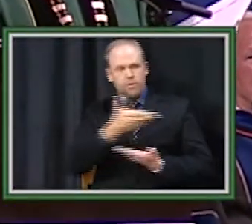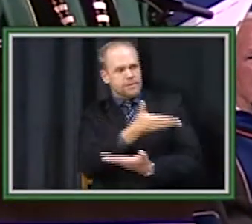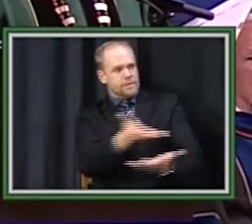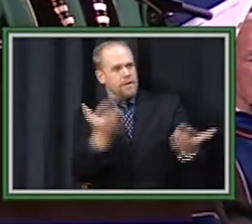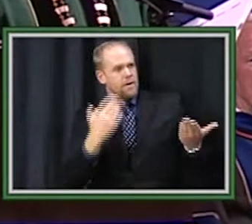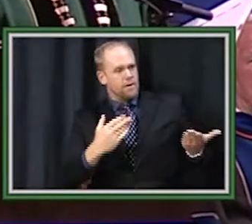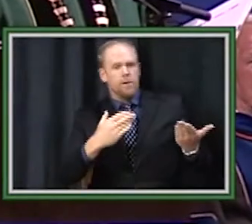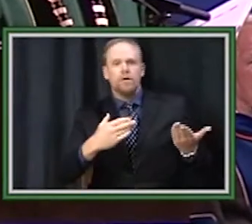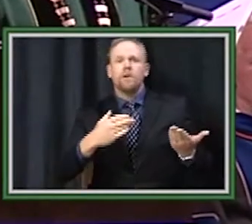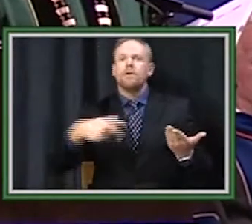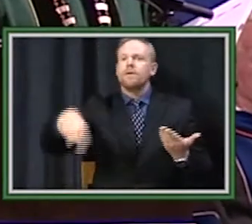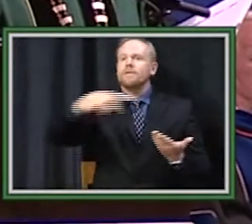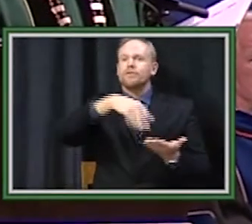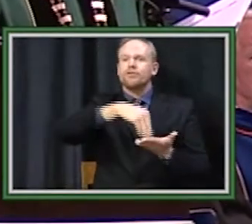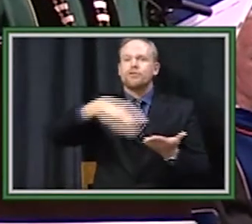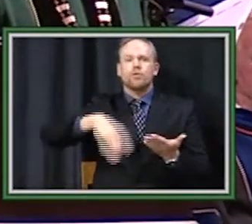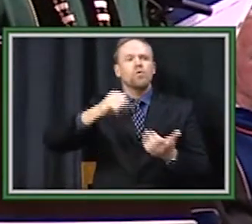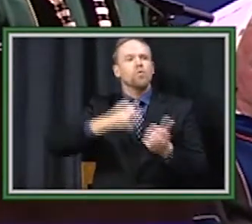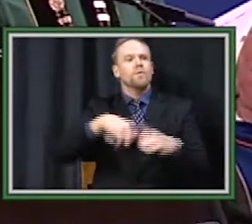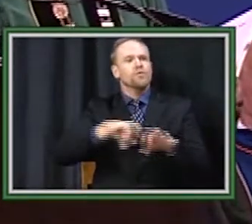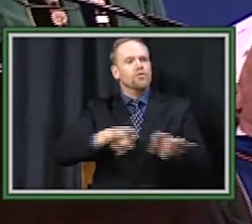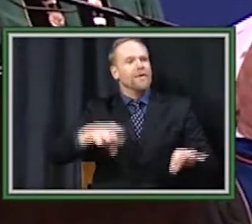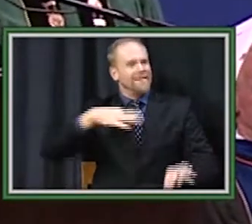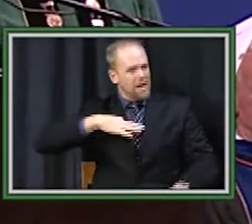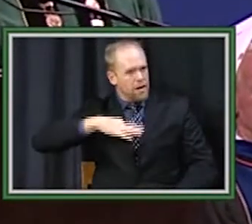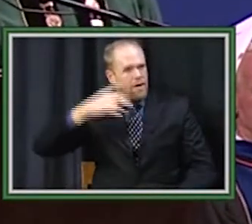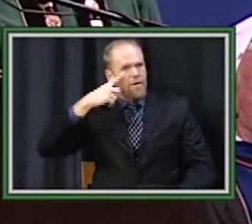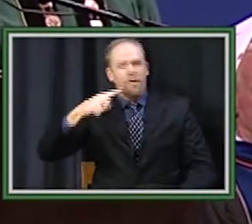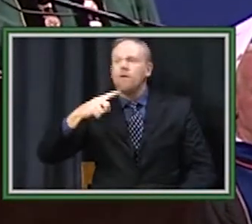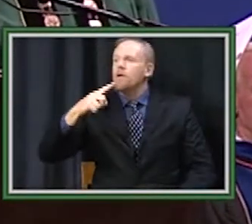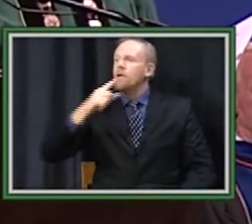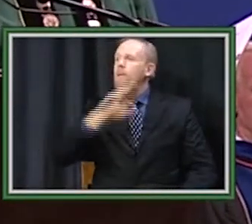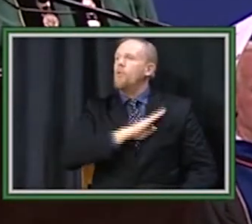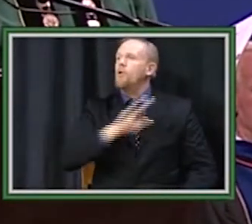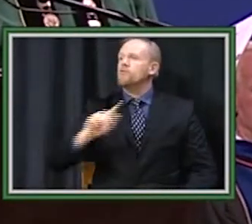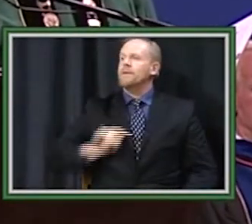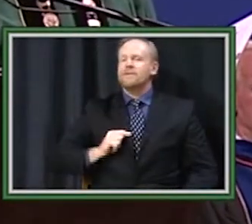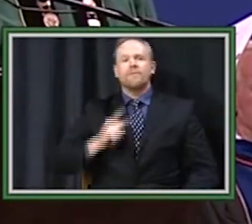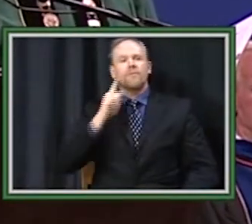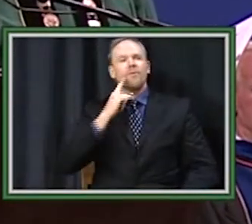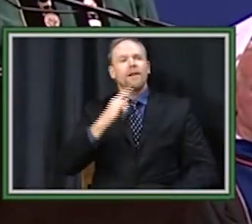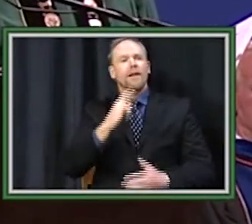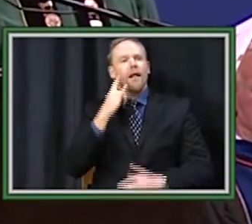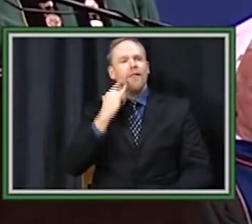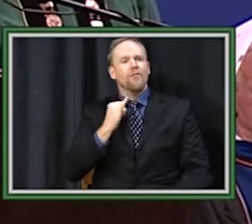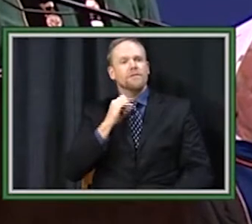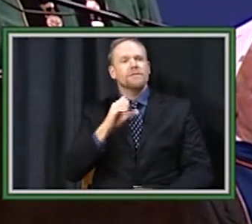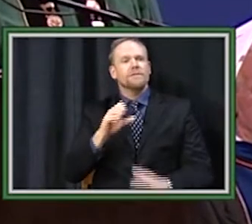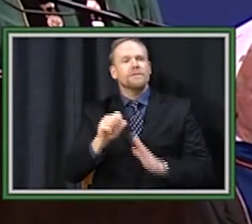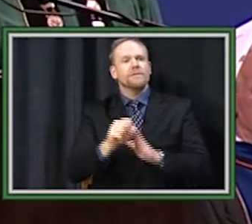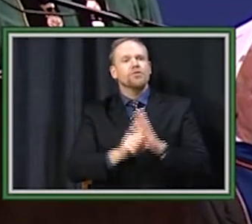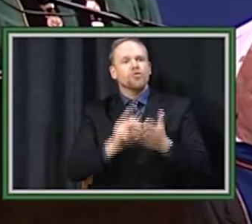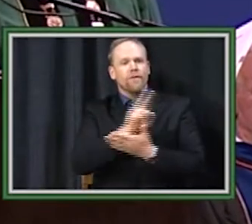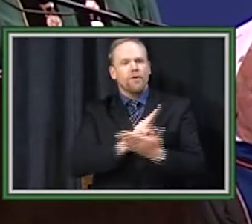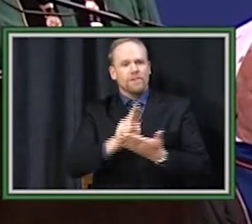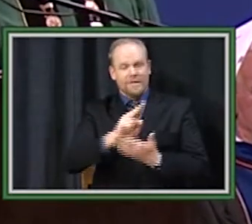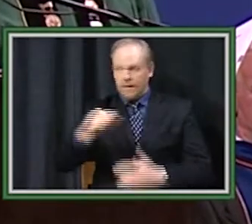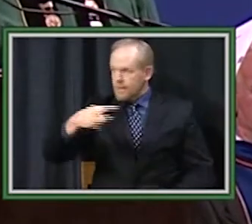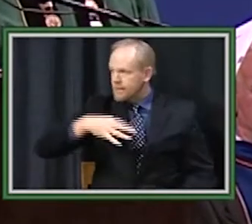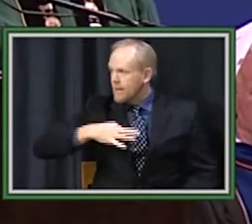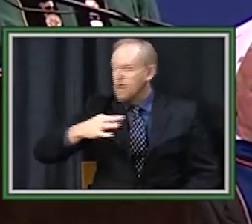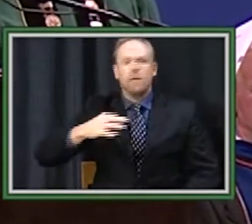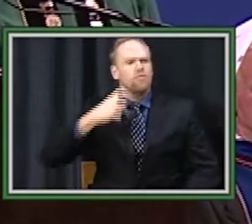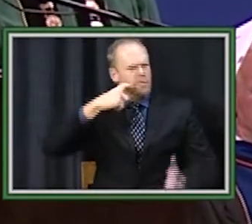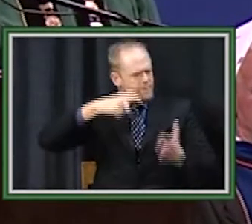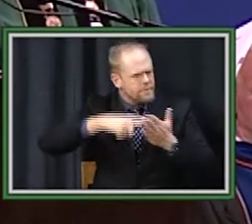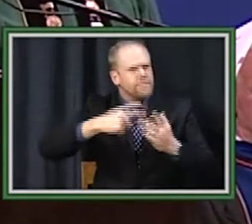the requirements prescribed by the trustees of the California State University. These candidates are recognized by the faculty